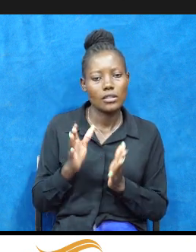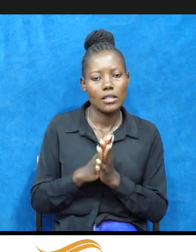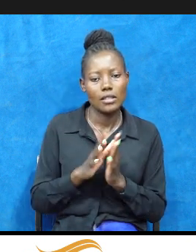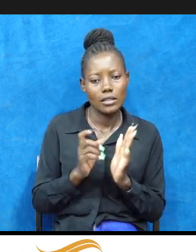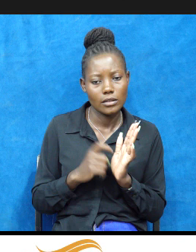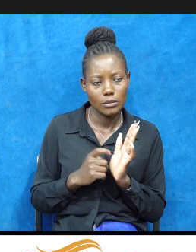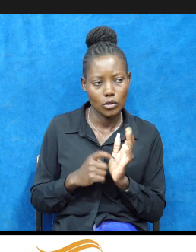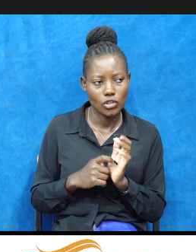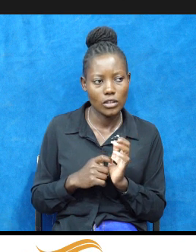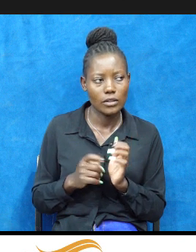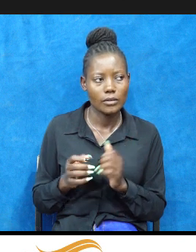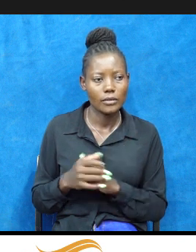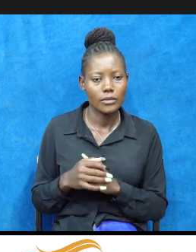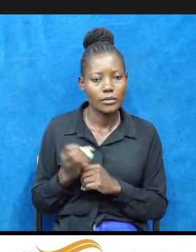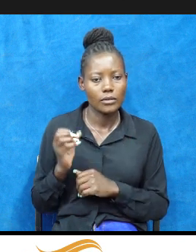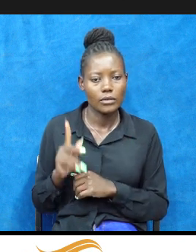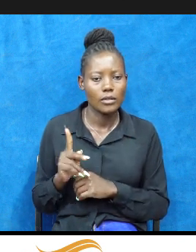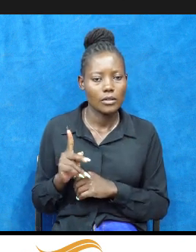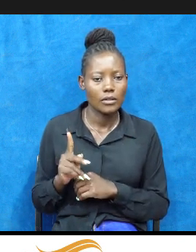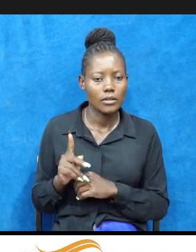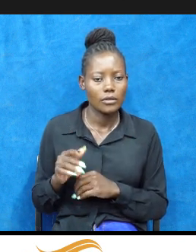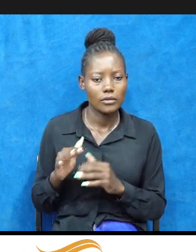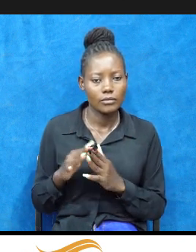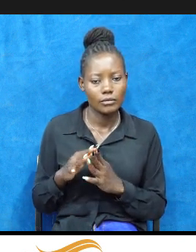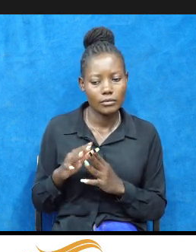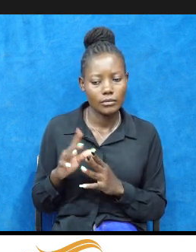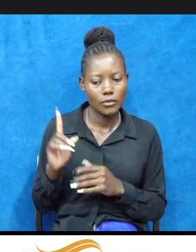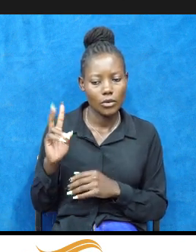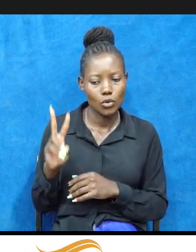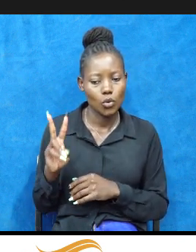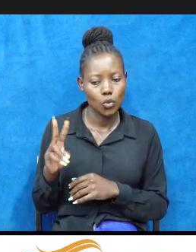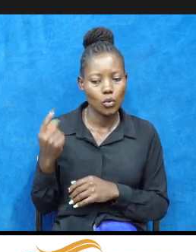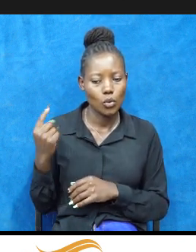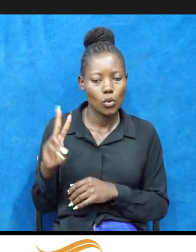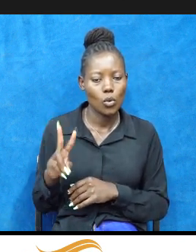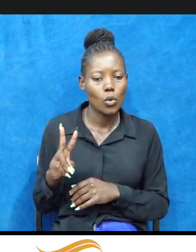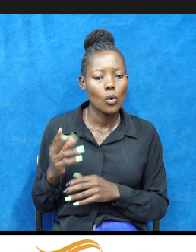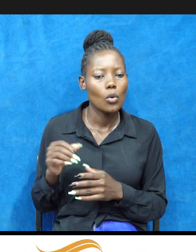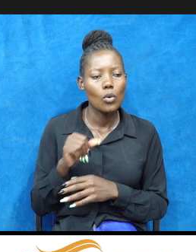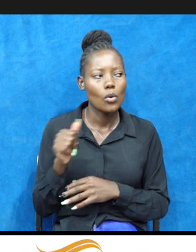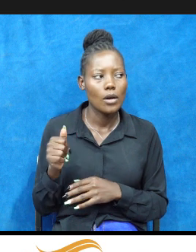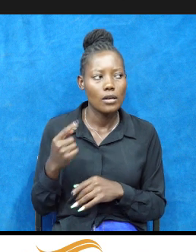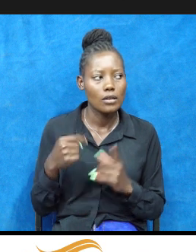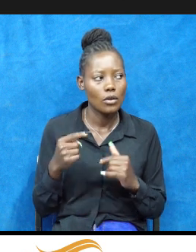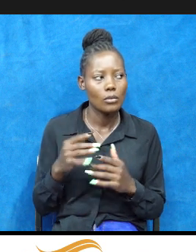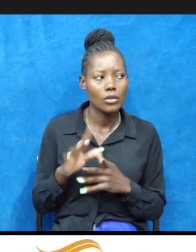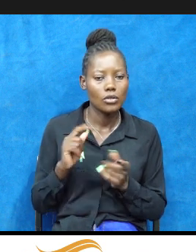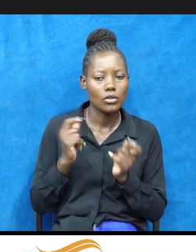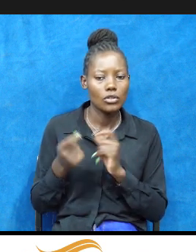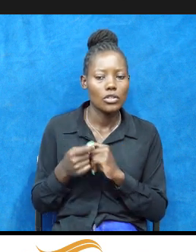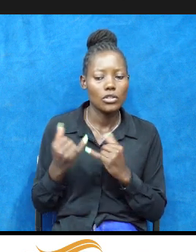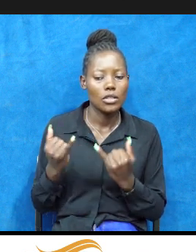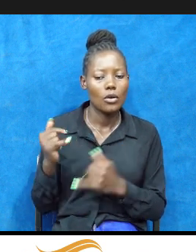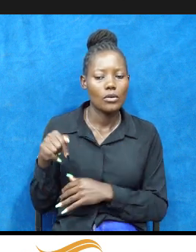explosiveness that you want. Okay, phase two, weeks 5 through 8. And again, this is changeable too. This is not carved in